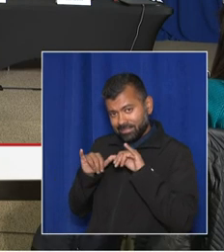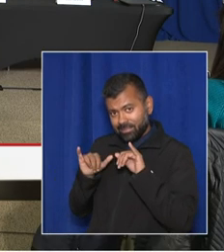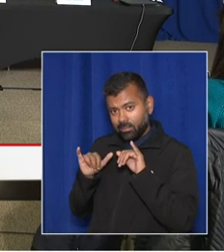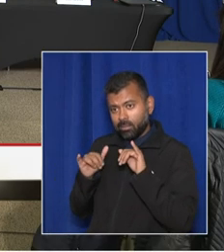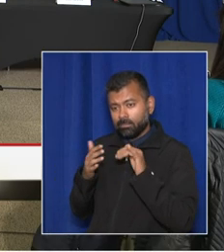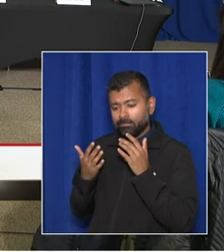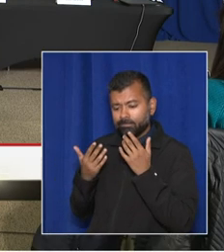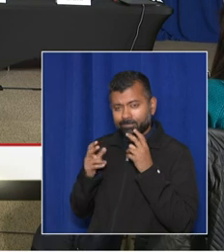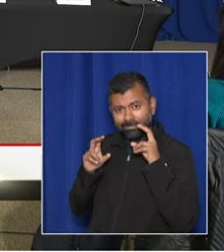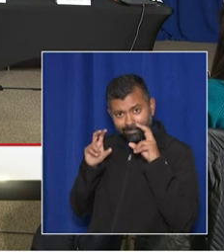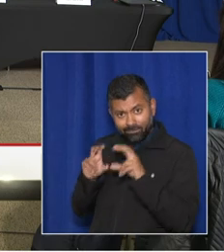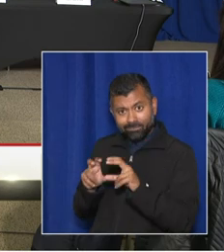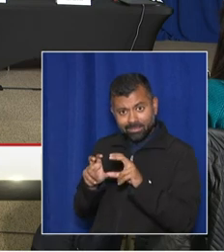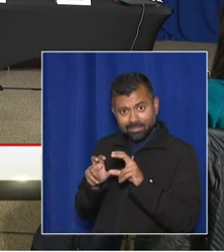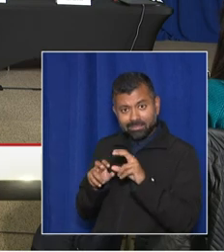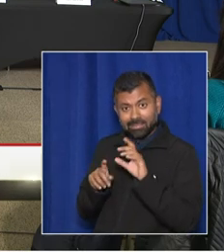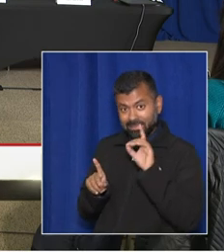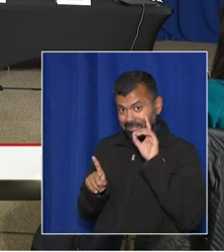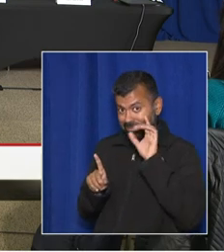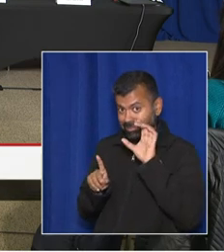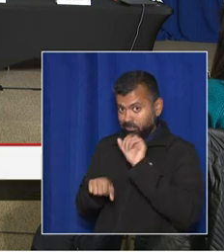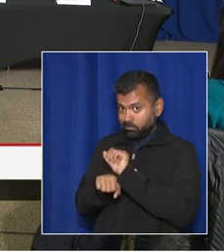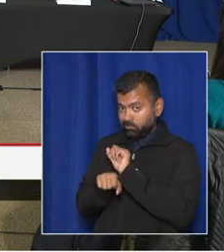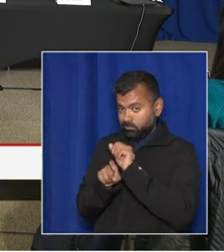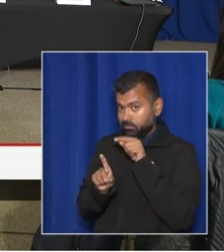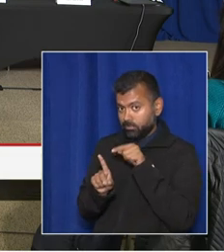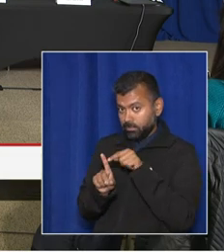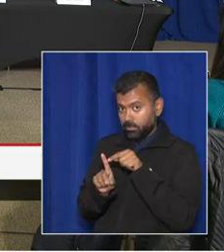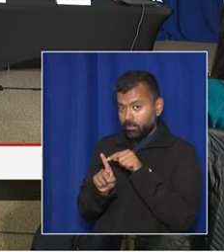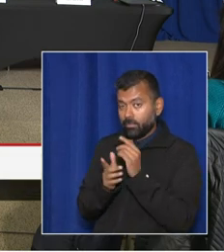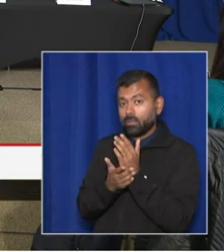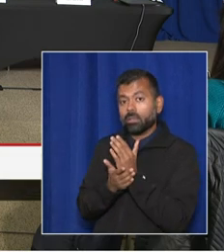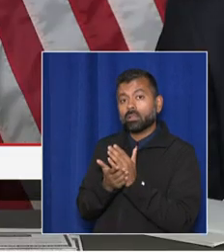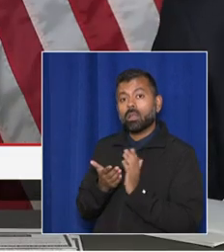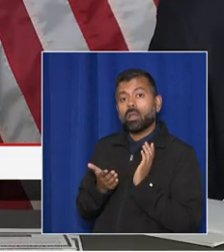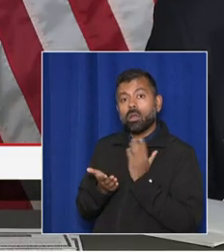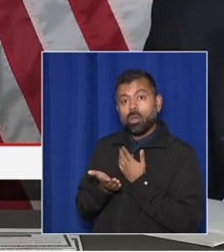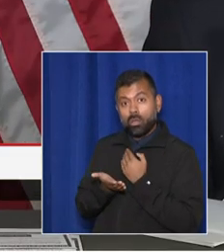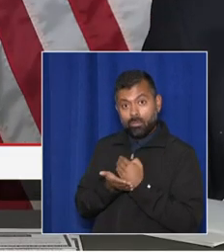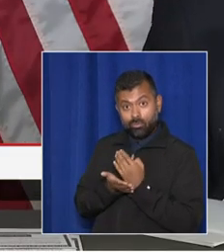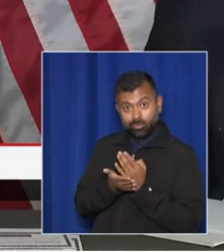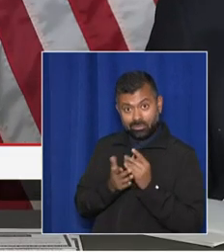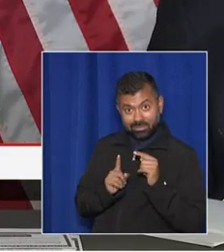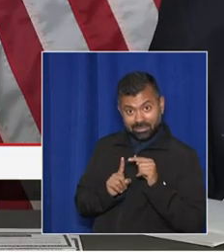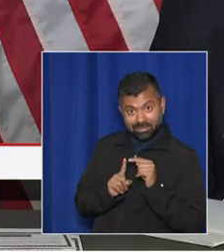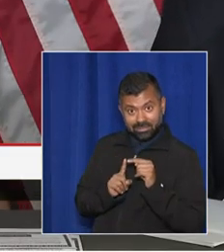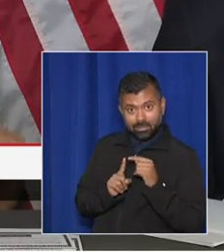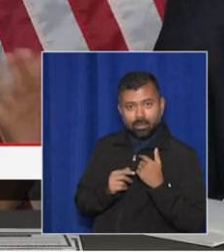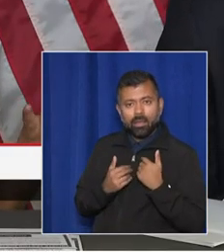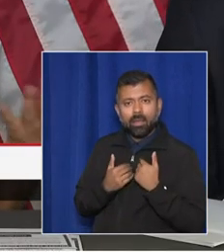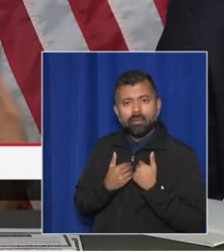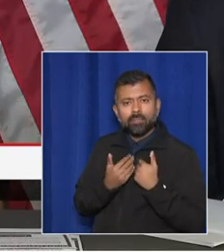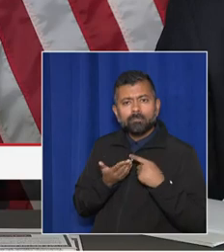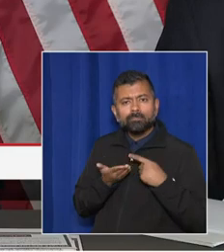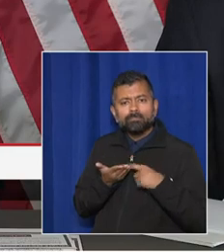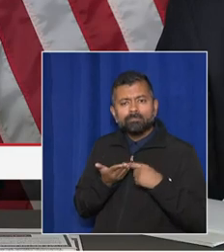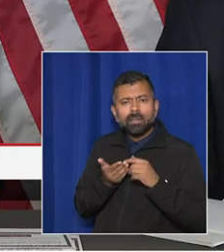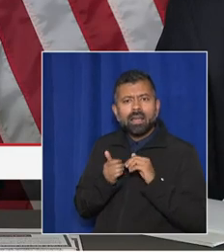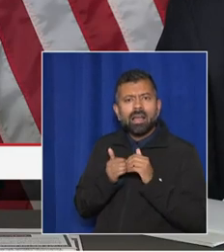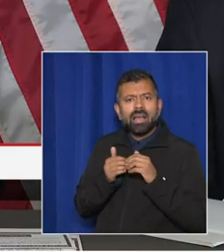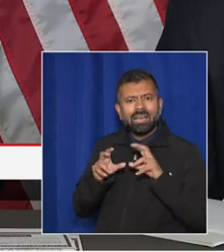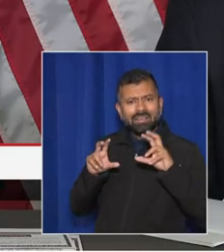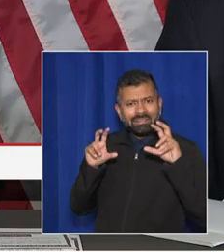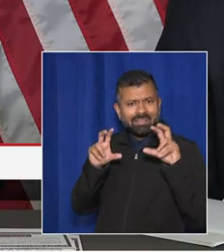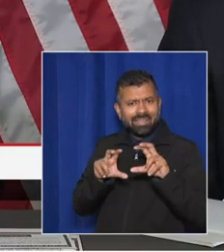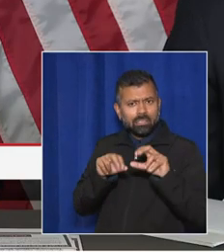investing in DC. Part of our budget discussion is how we will continue to invest in infrastructure around the city. Kevin, you want to